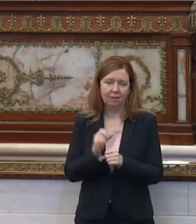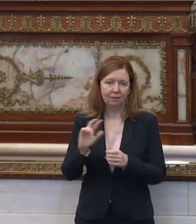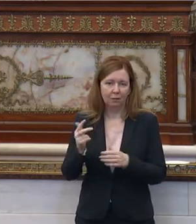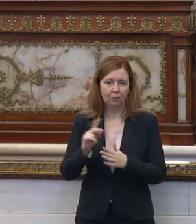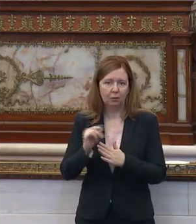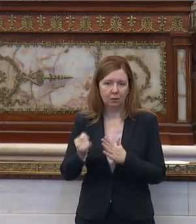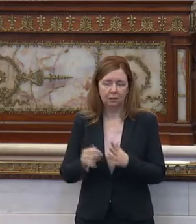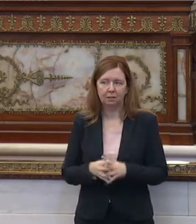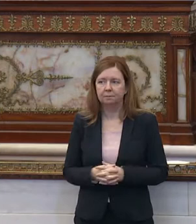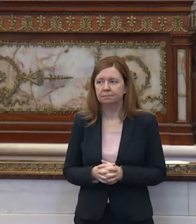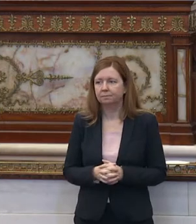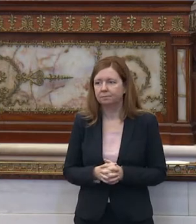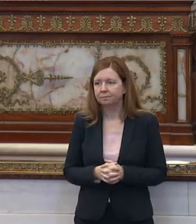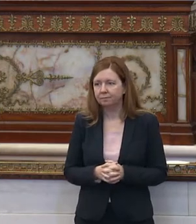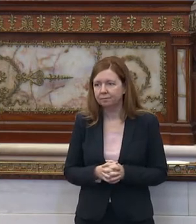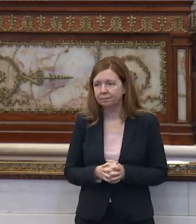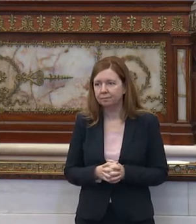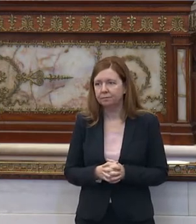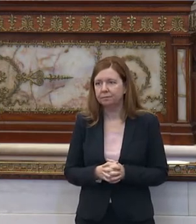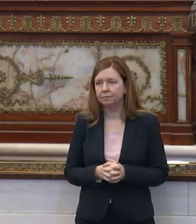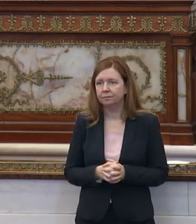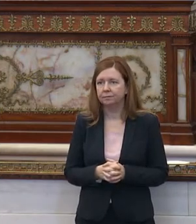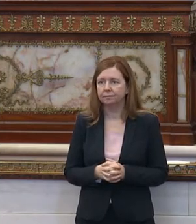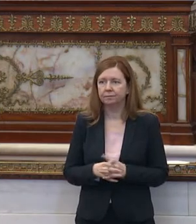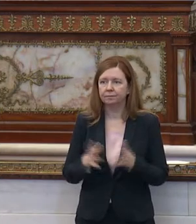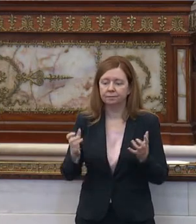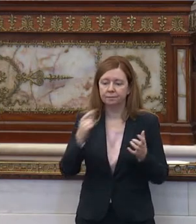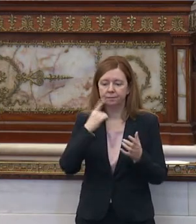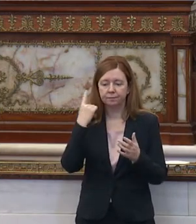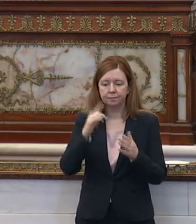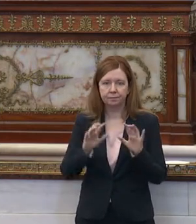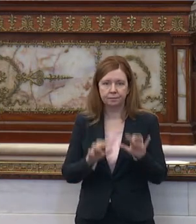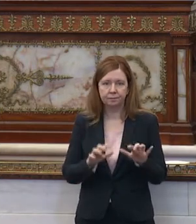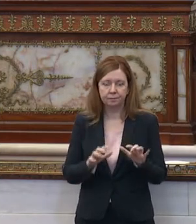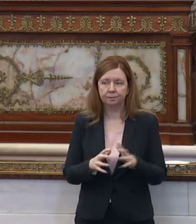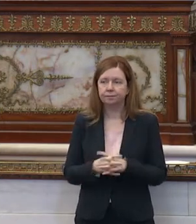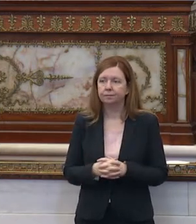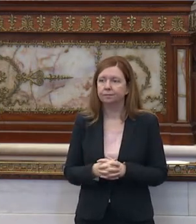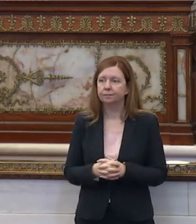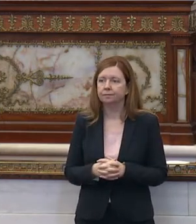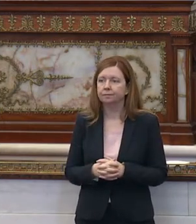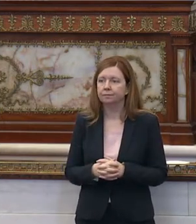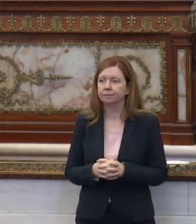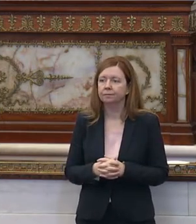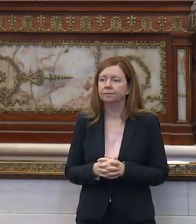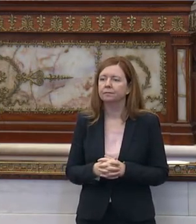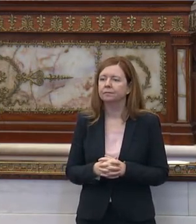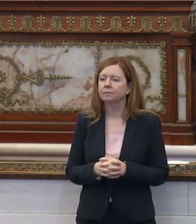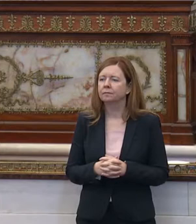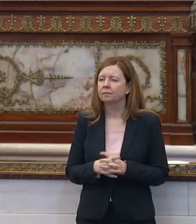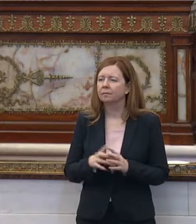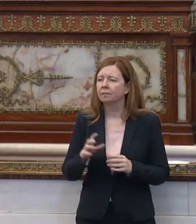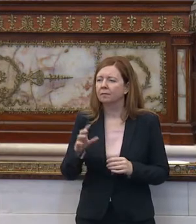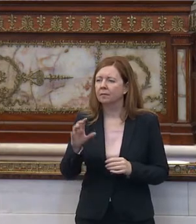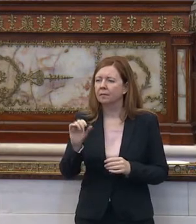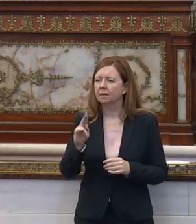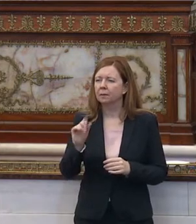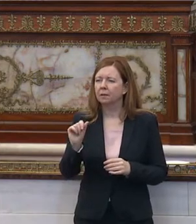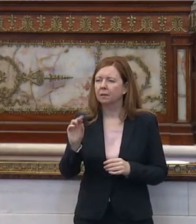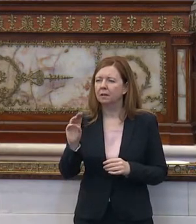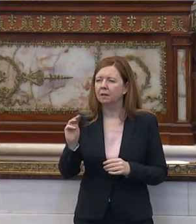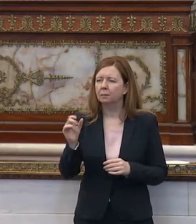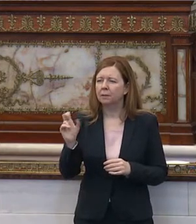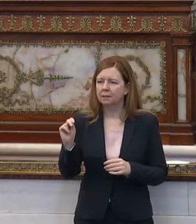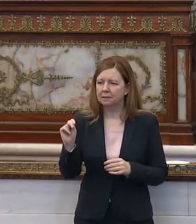project. Okay. I just want to note for the record that Jamila McClendon, Esquire, Executive Director of the Philadelphia